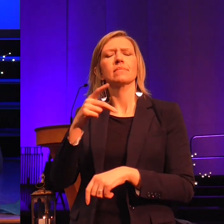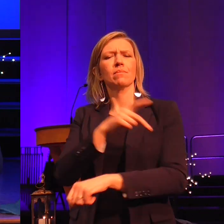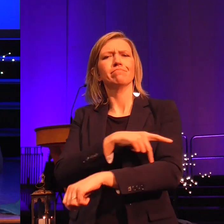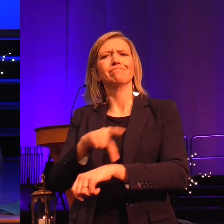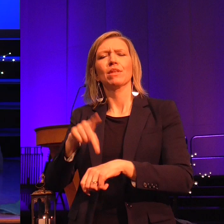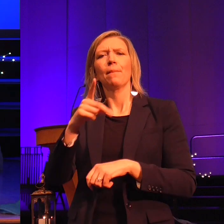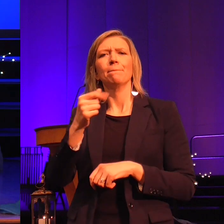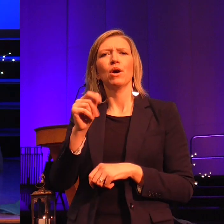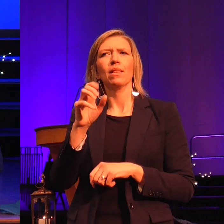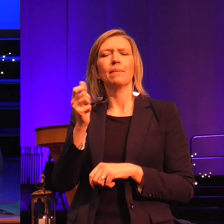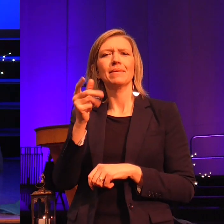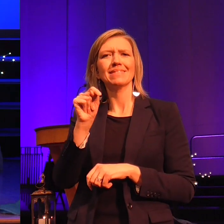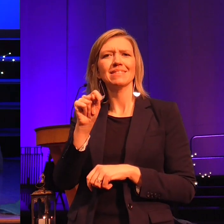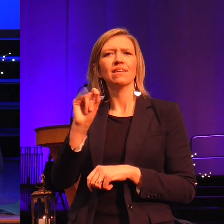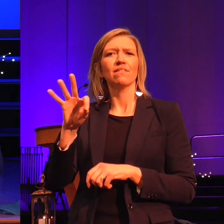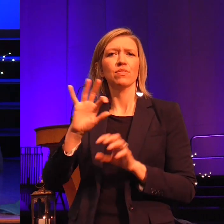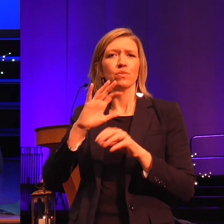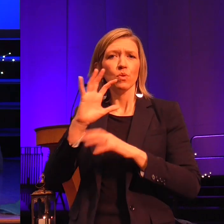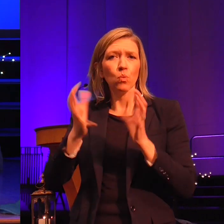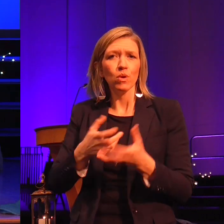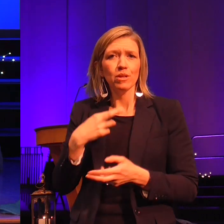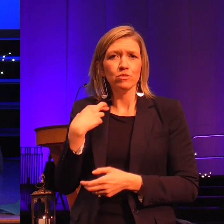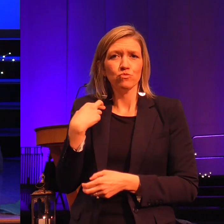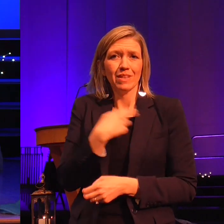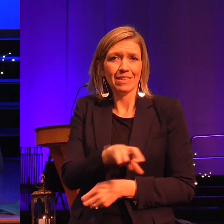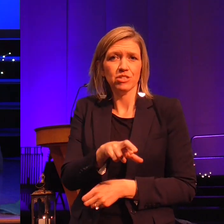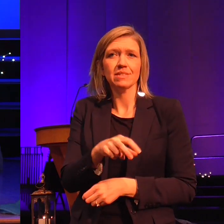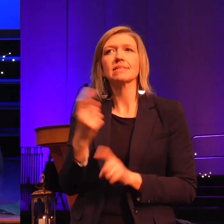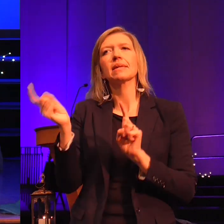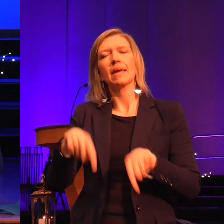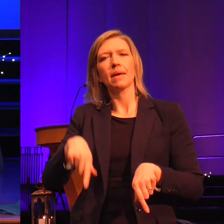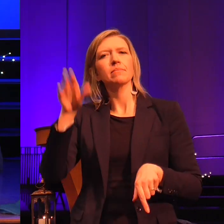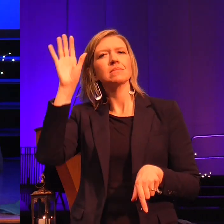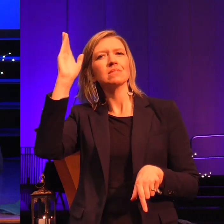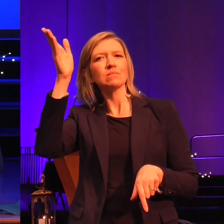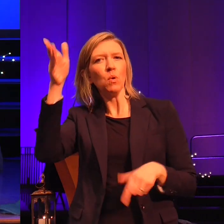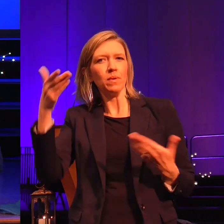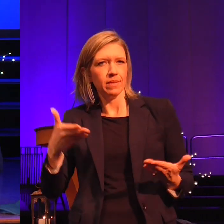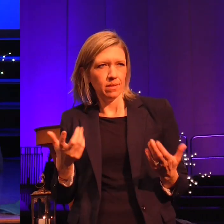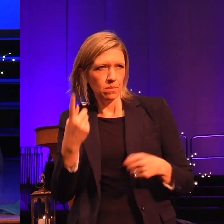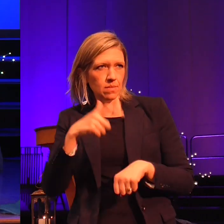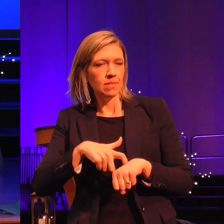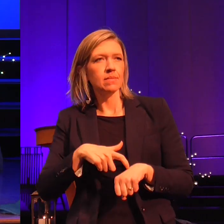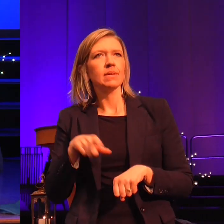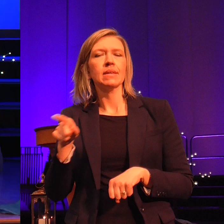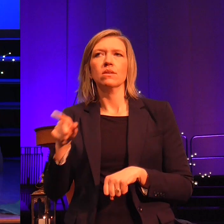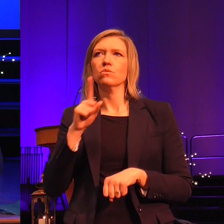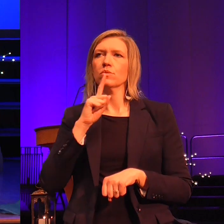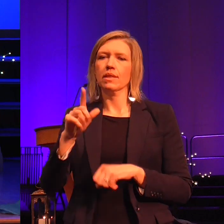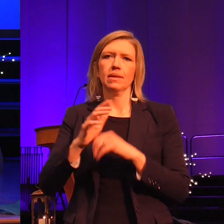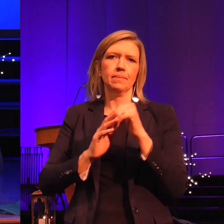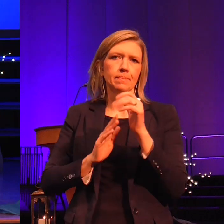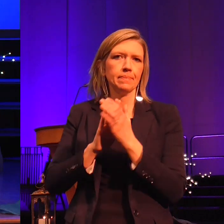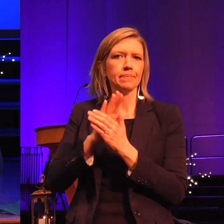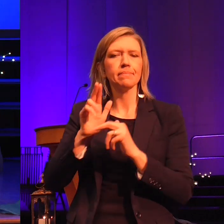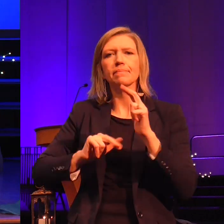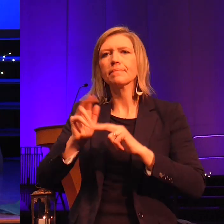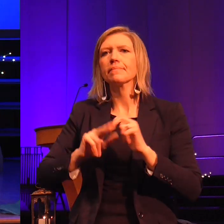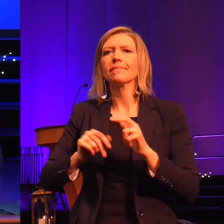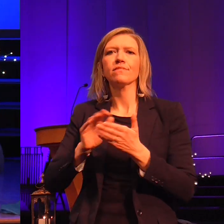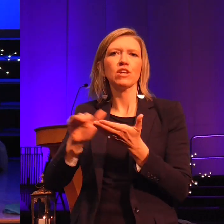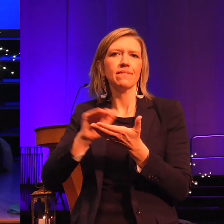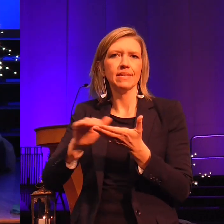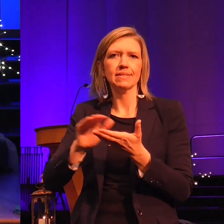Church speak one year. He was a man dedicated to peace, and he believed that forgiveness was the greatest building block. And here's what he